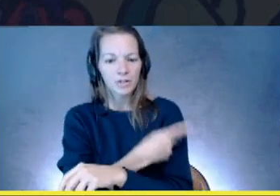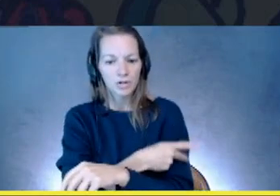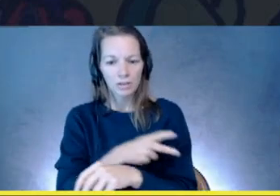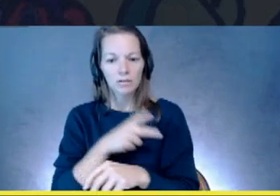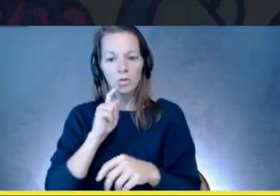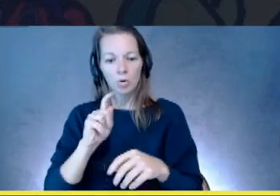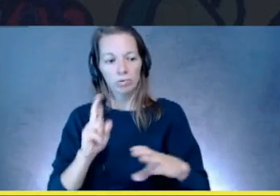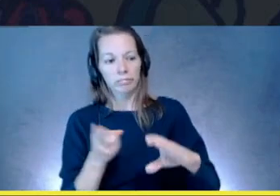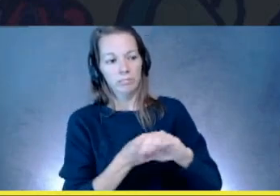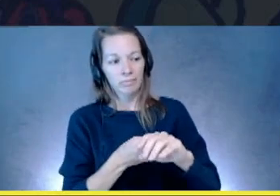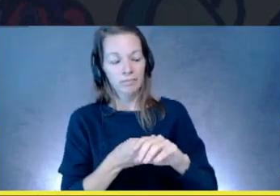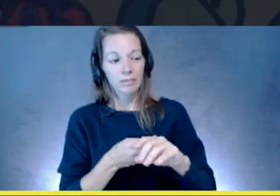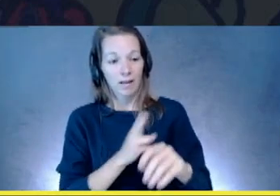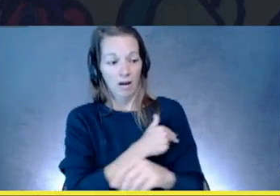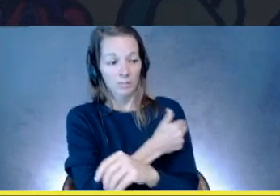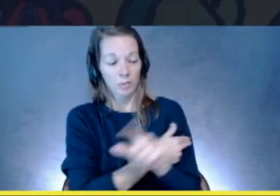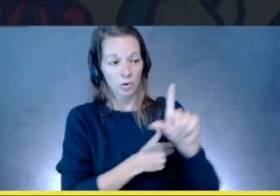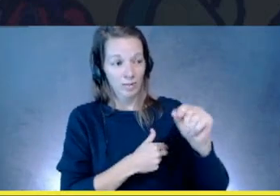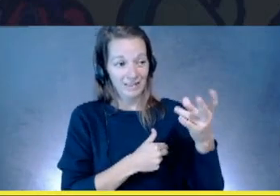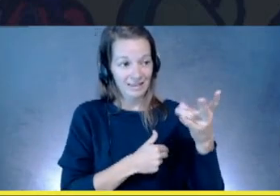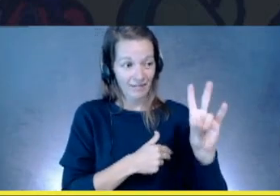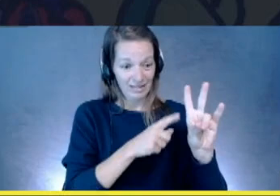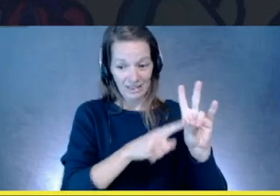and 2019. We used